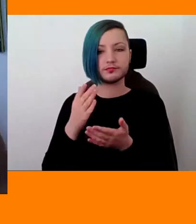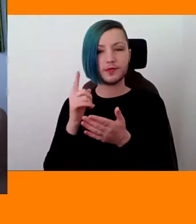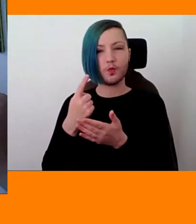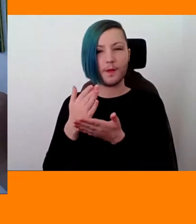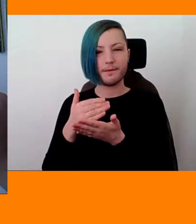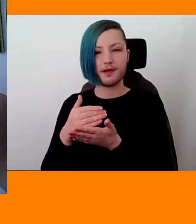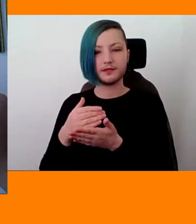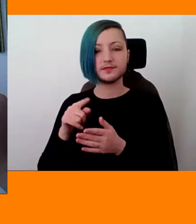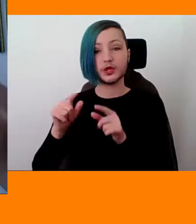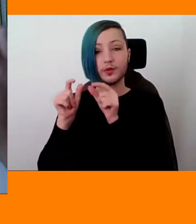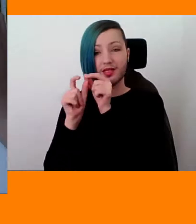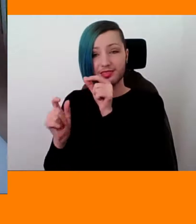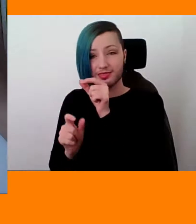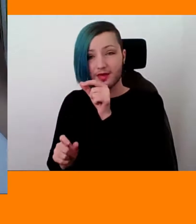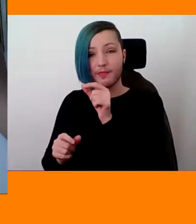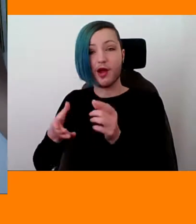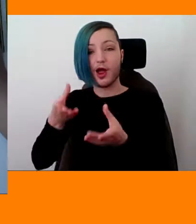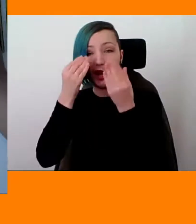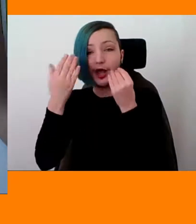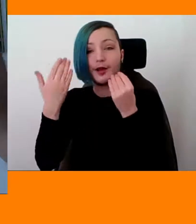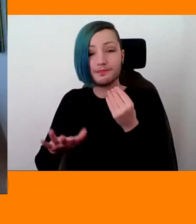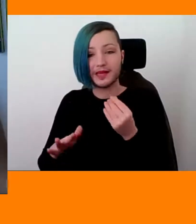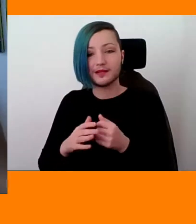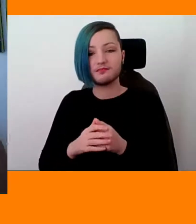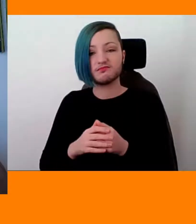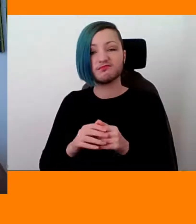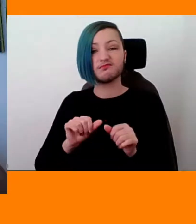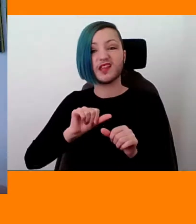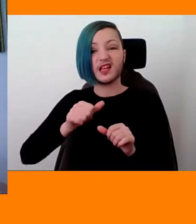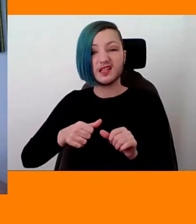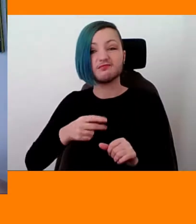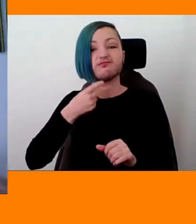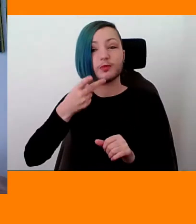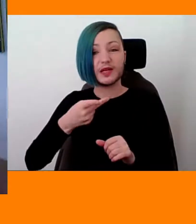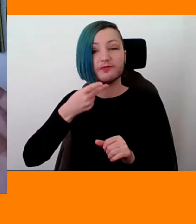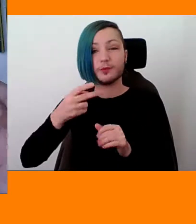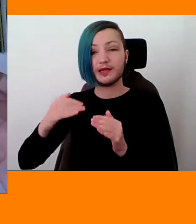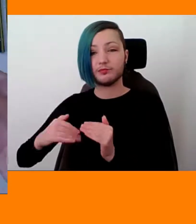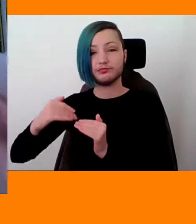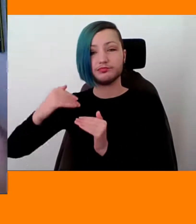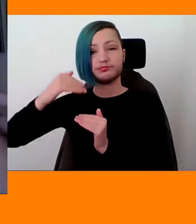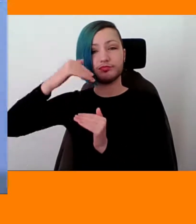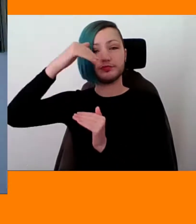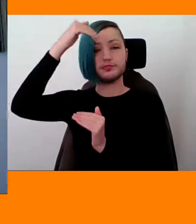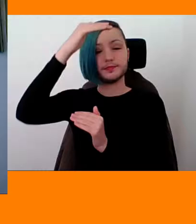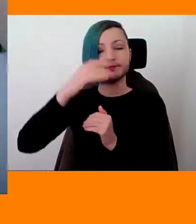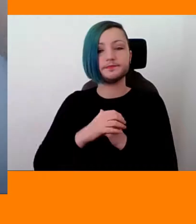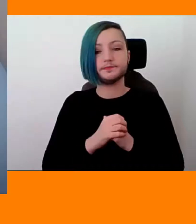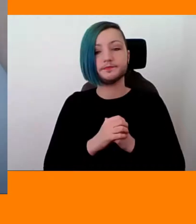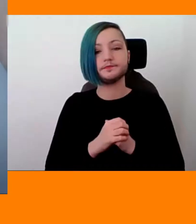And once you've learned this, all you need to do is apply the same thing to the rest of the hair.